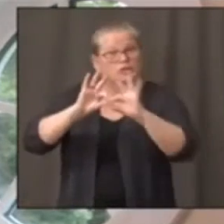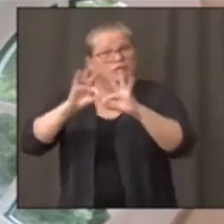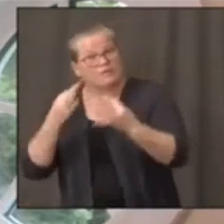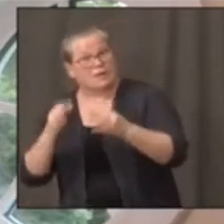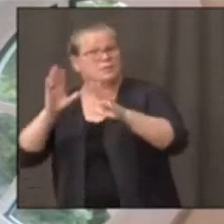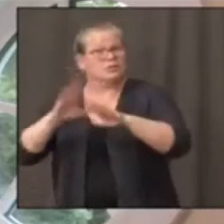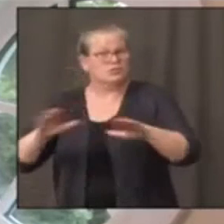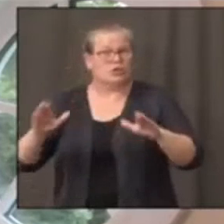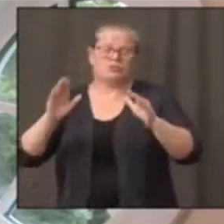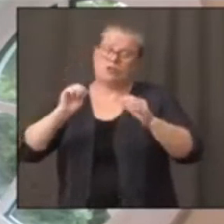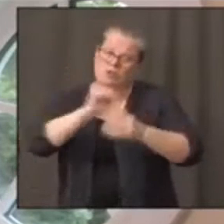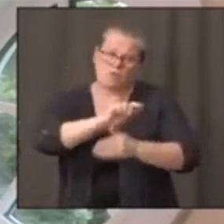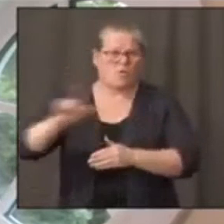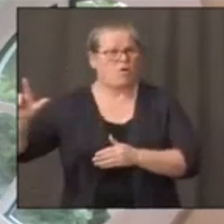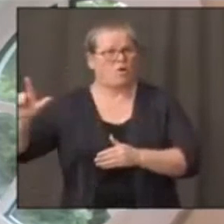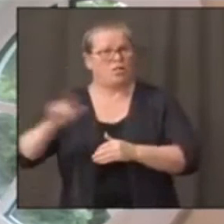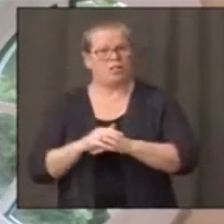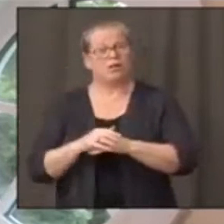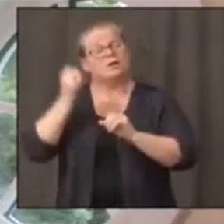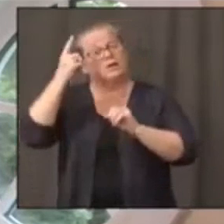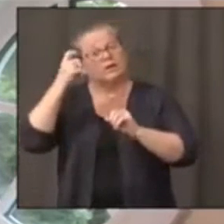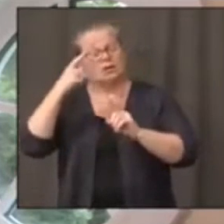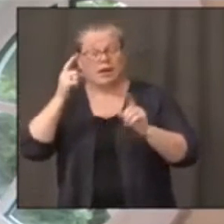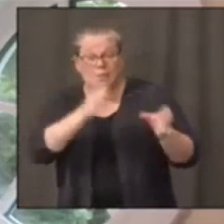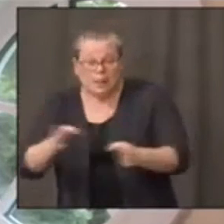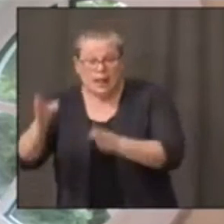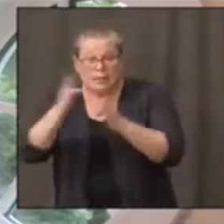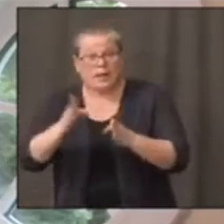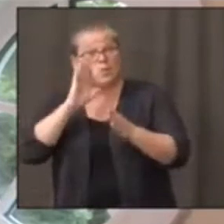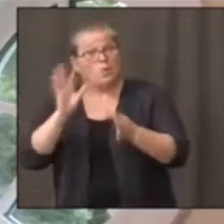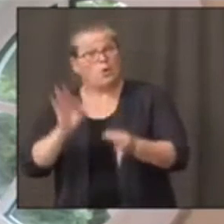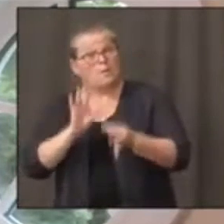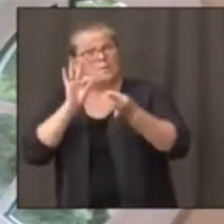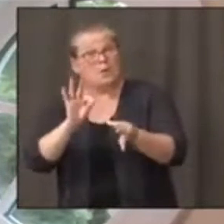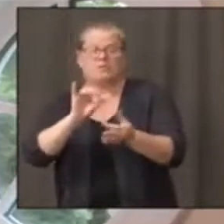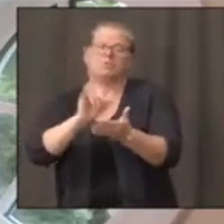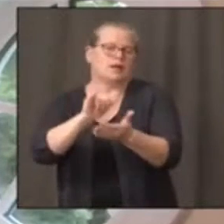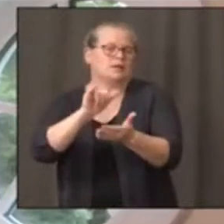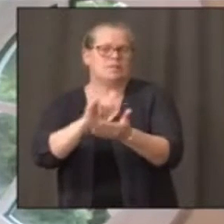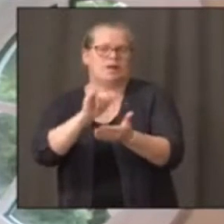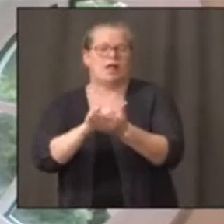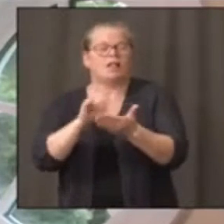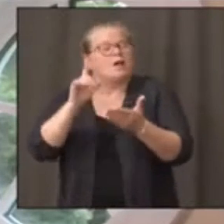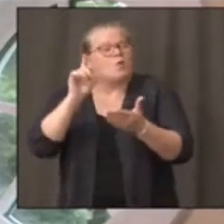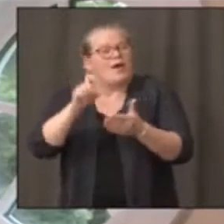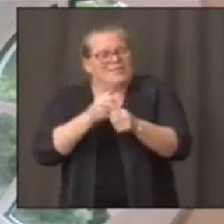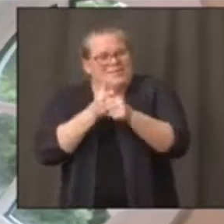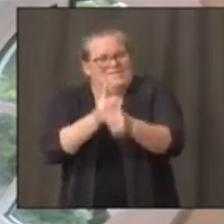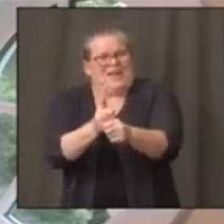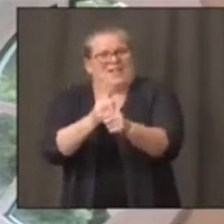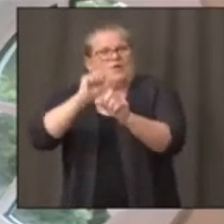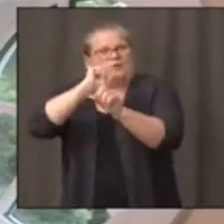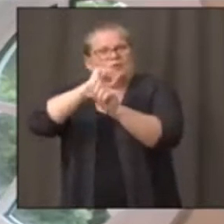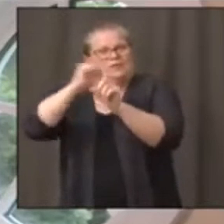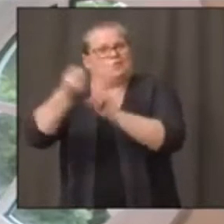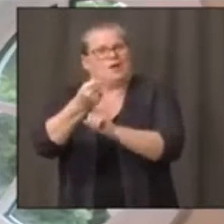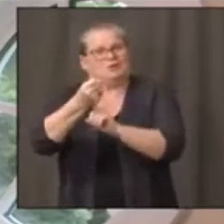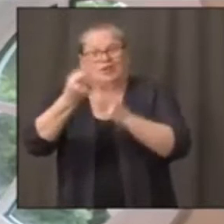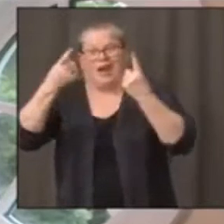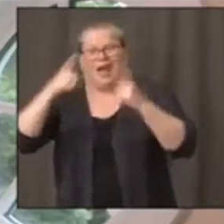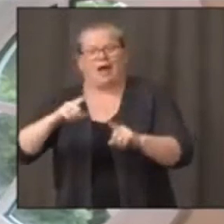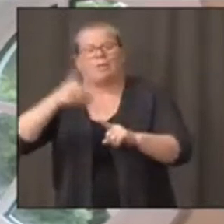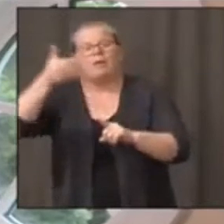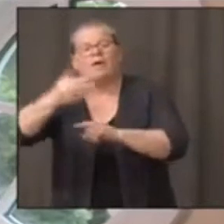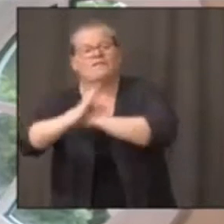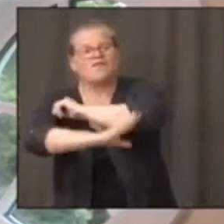be perfect. And a lot of what we're going to do is ultimately going to depend on the circumstances that exist in the fall. And it's hard to predict where we're going to be with any